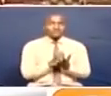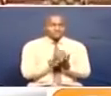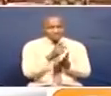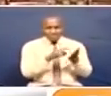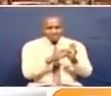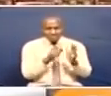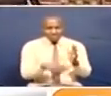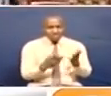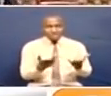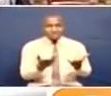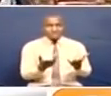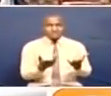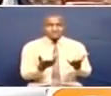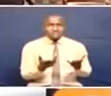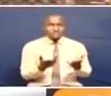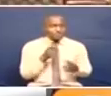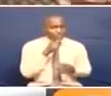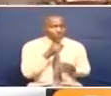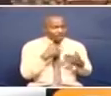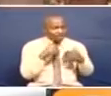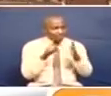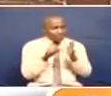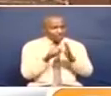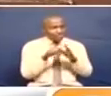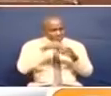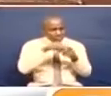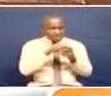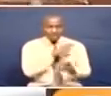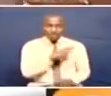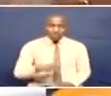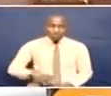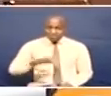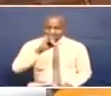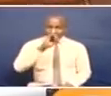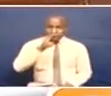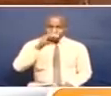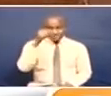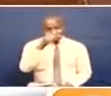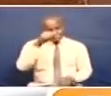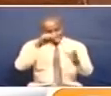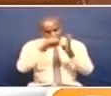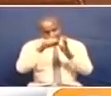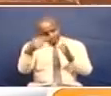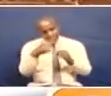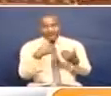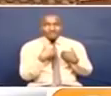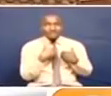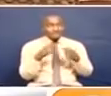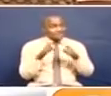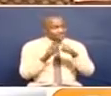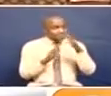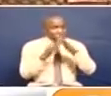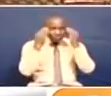you? That you have a problem in the commission. This is the commission, just like the Supreme Court,